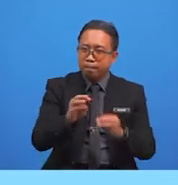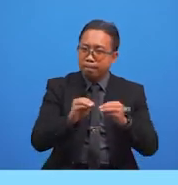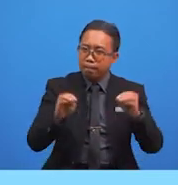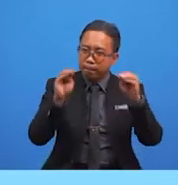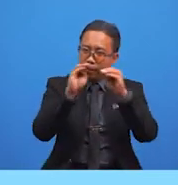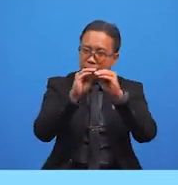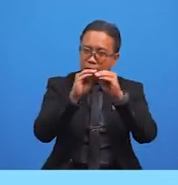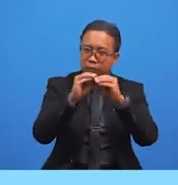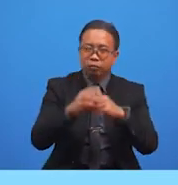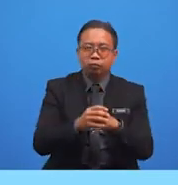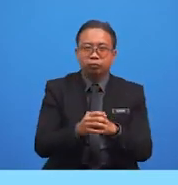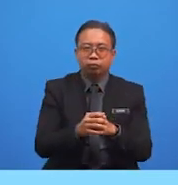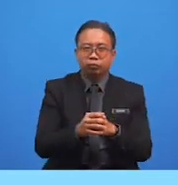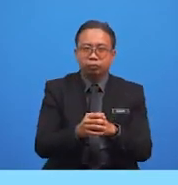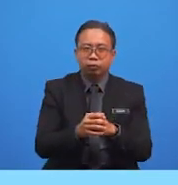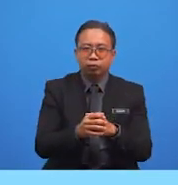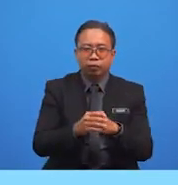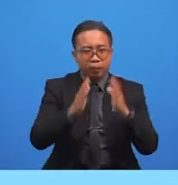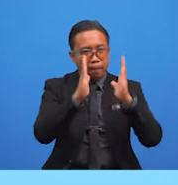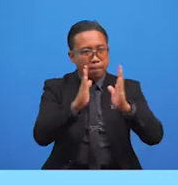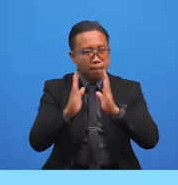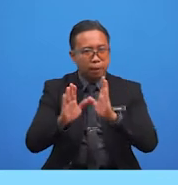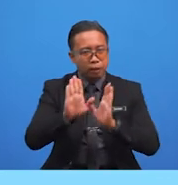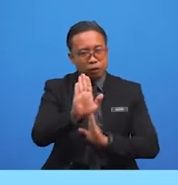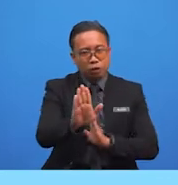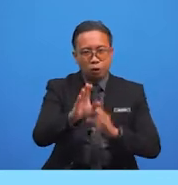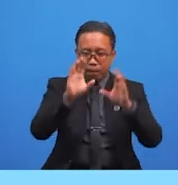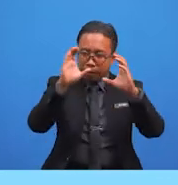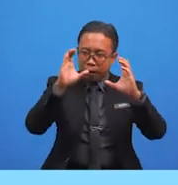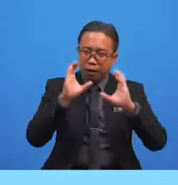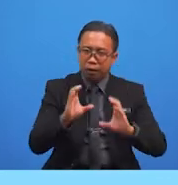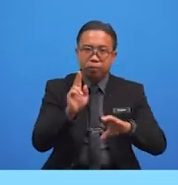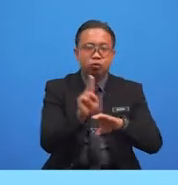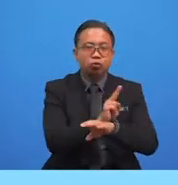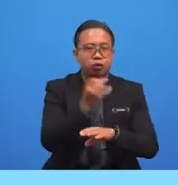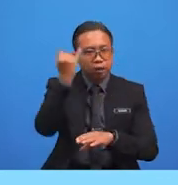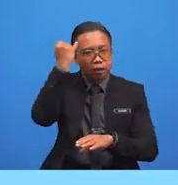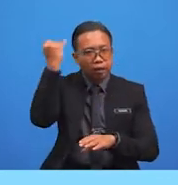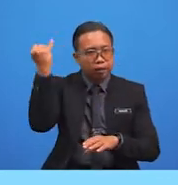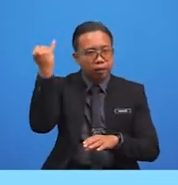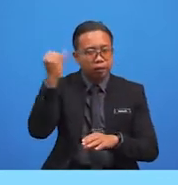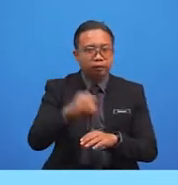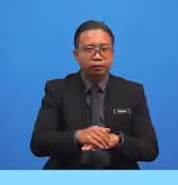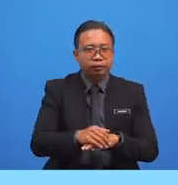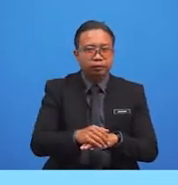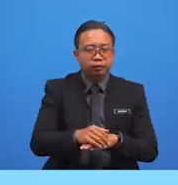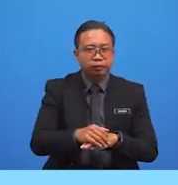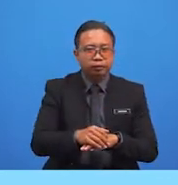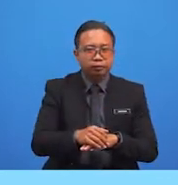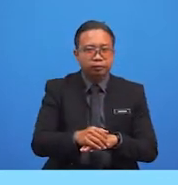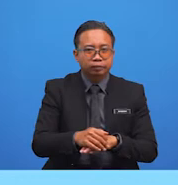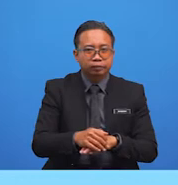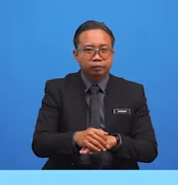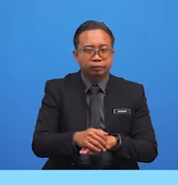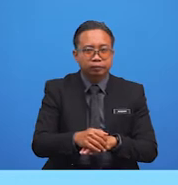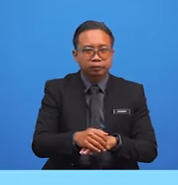point of your conclusion. Then plan your middle paragraphs using the ideas that you've come out earlier.